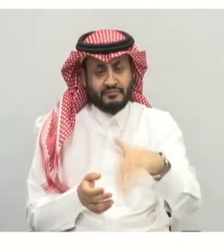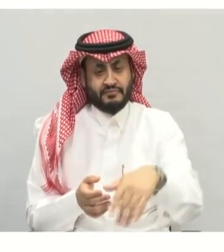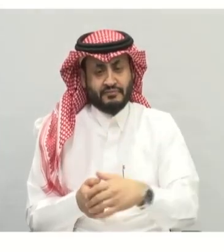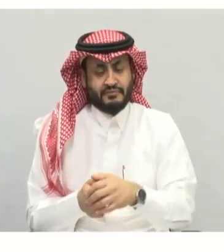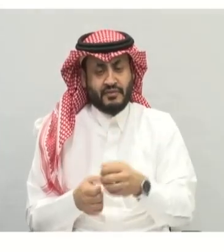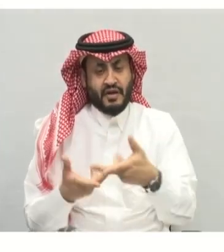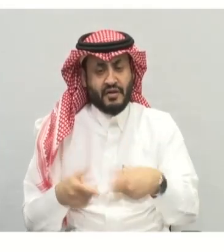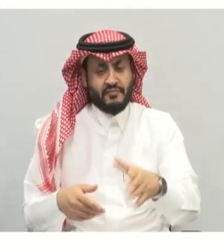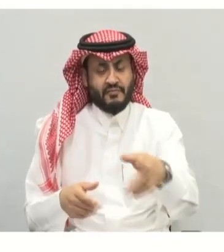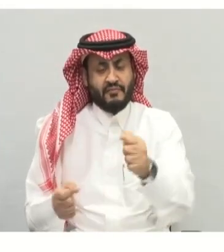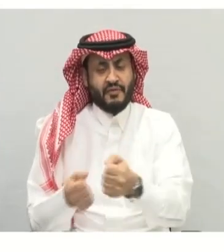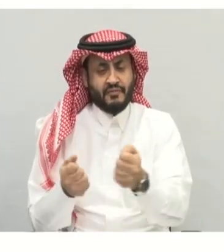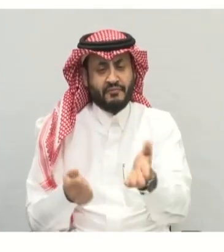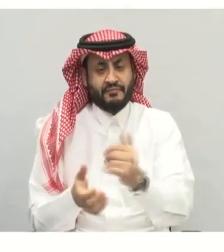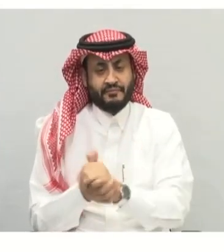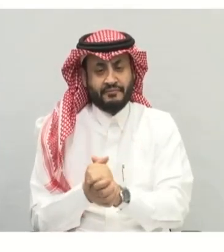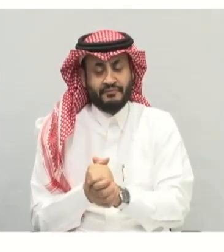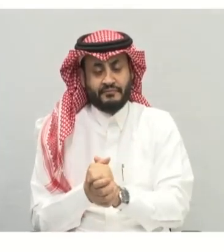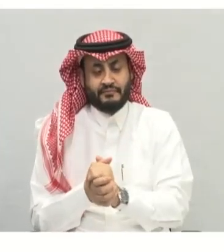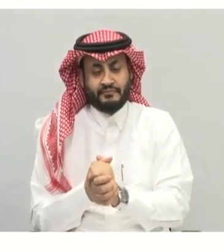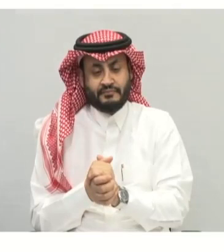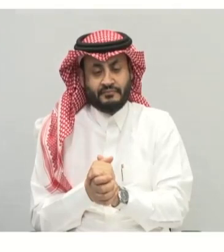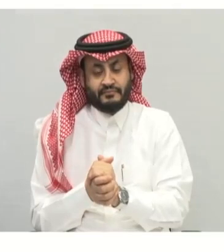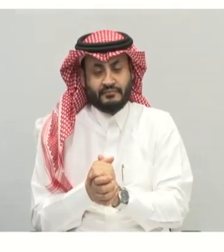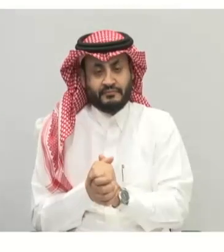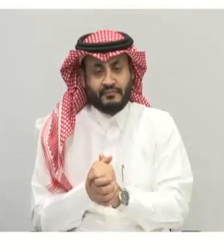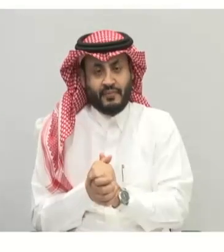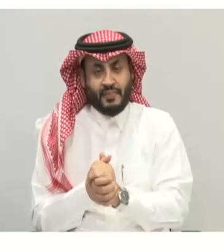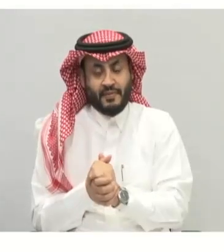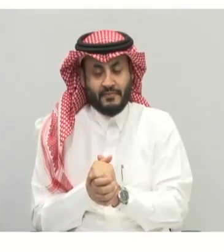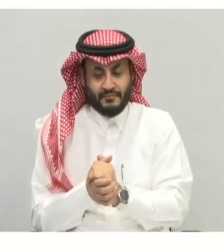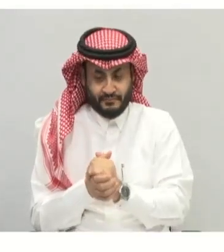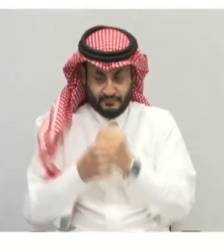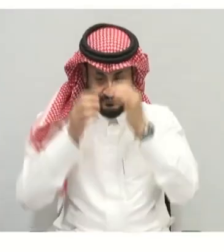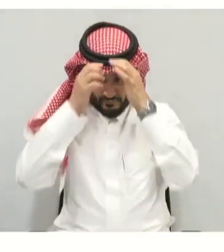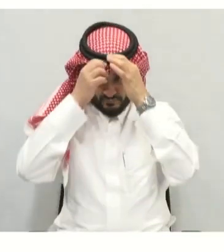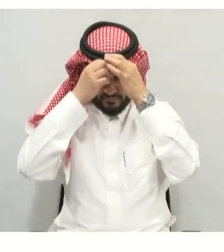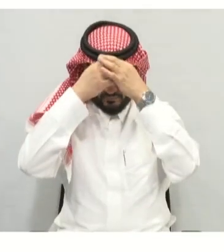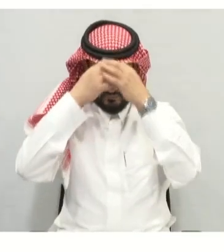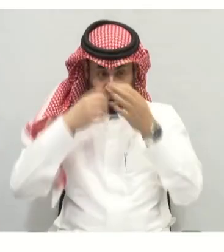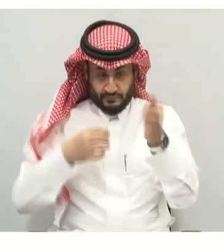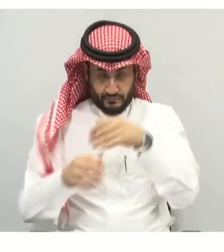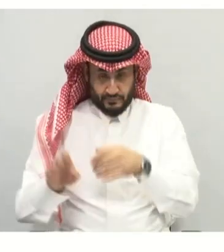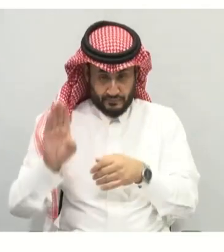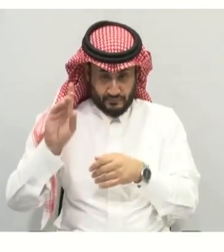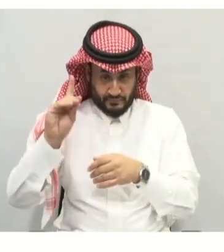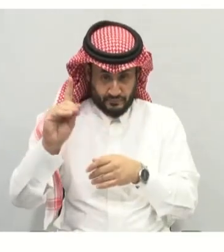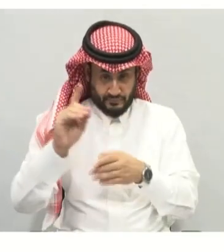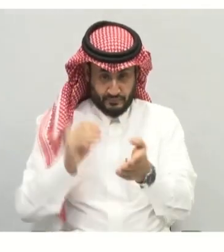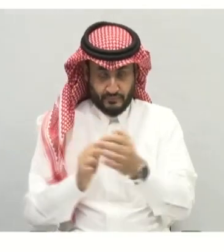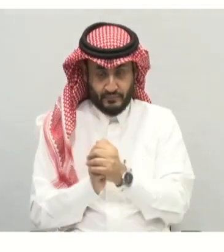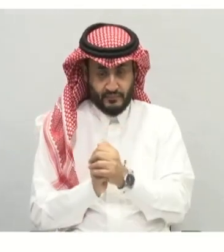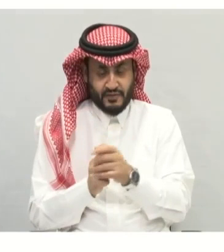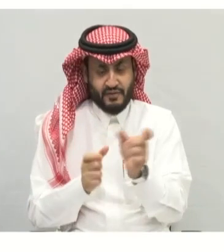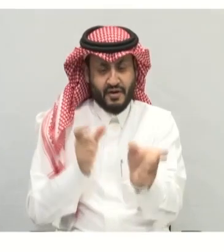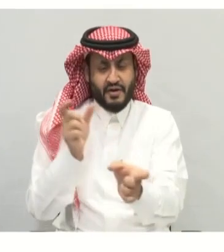or we have practiced in the last time and also with the deal we completed the sentences